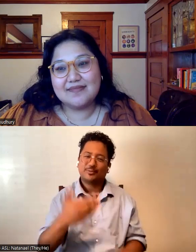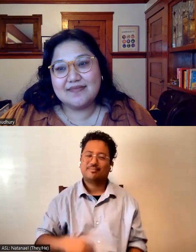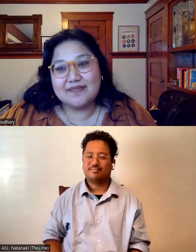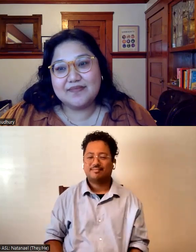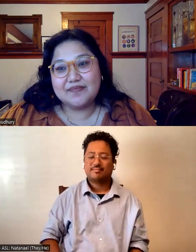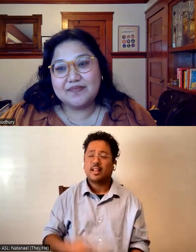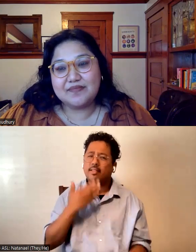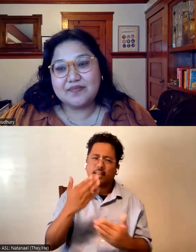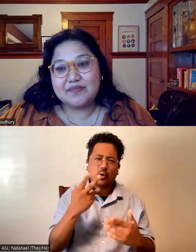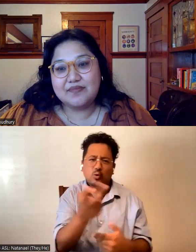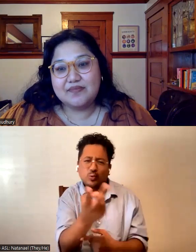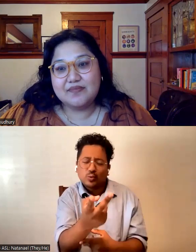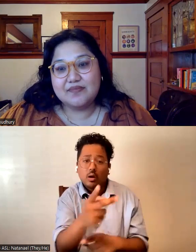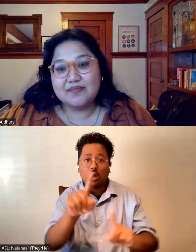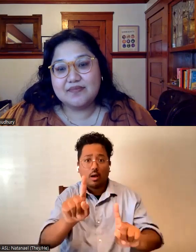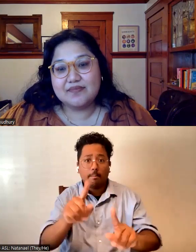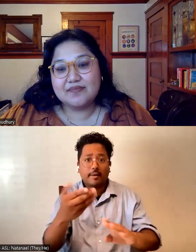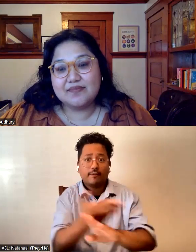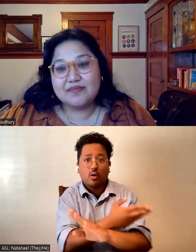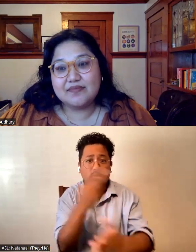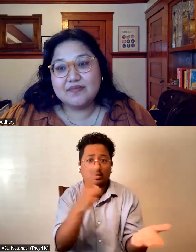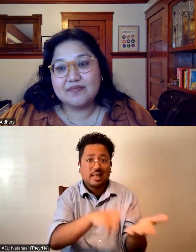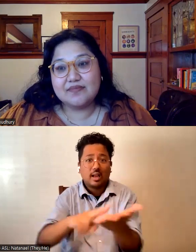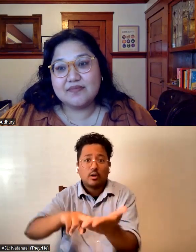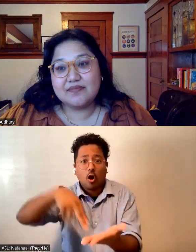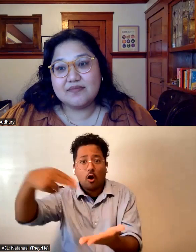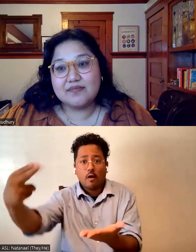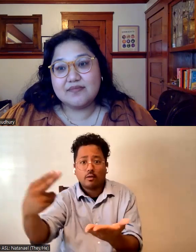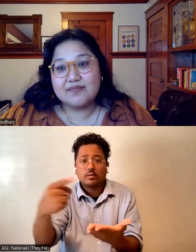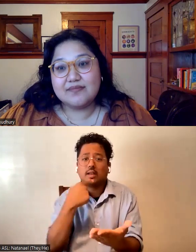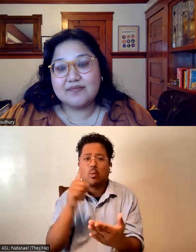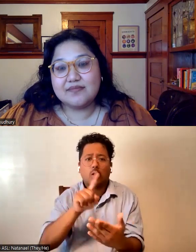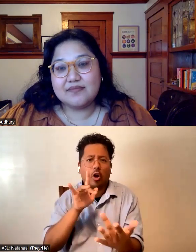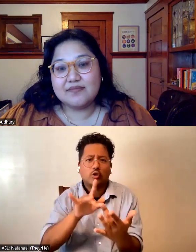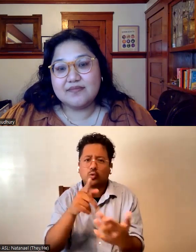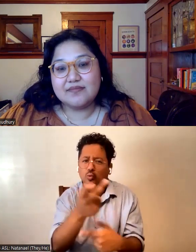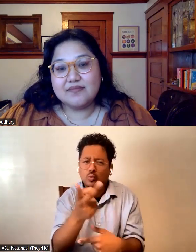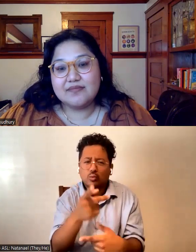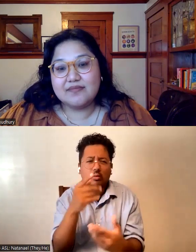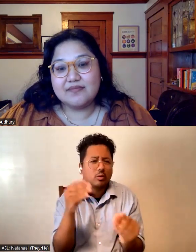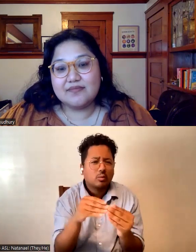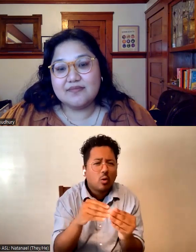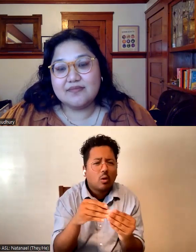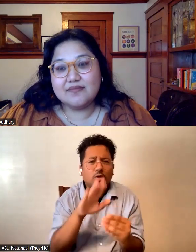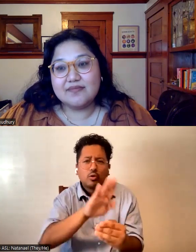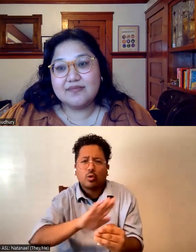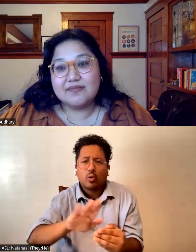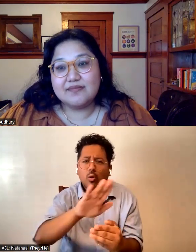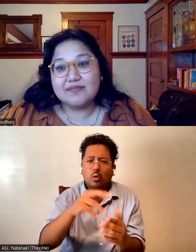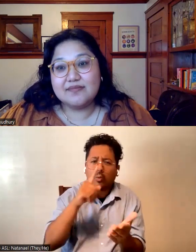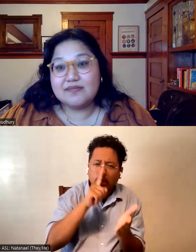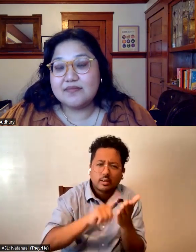Thank you both. Before we sign off, will you please tell folks where they can find you if they want to learn more about your work, if they want